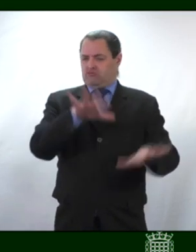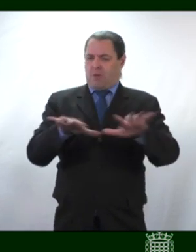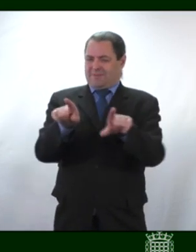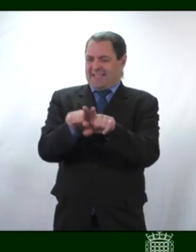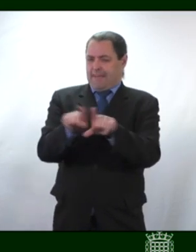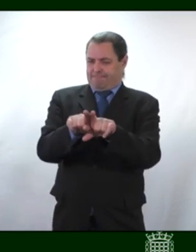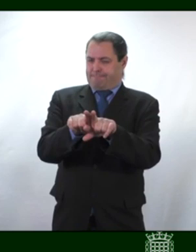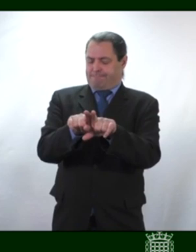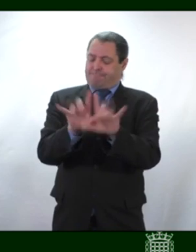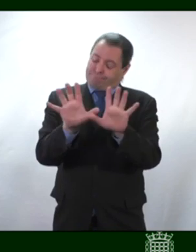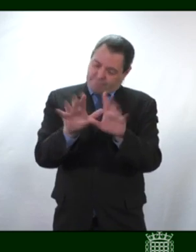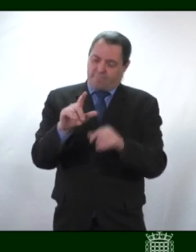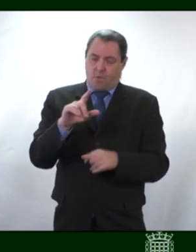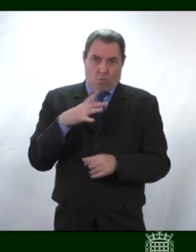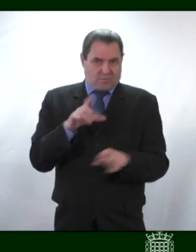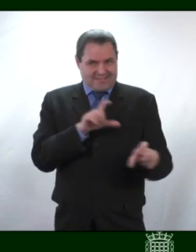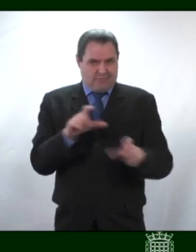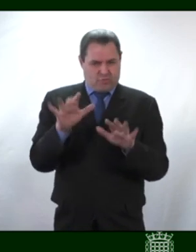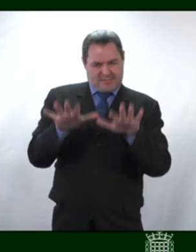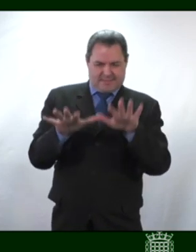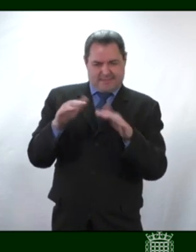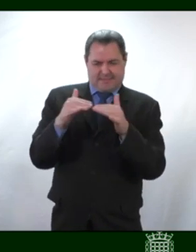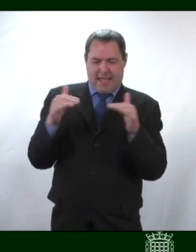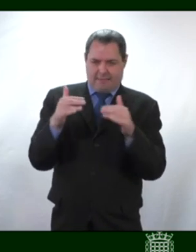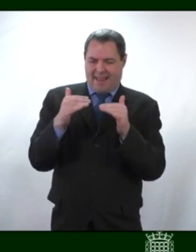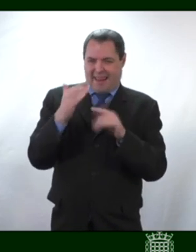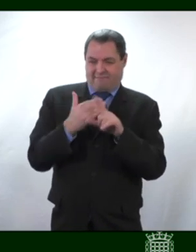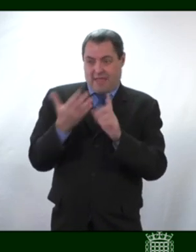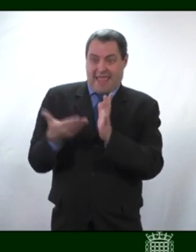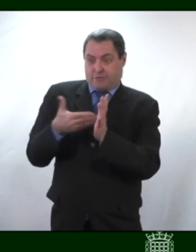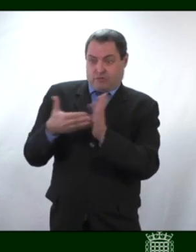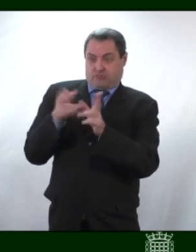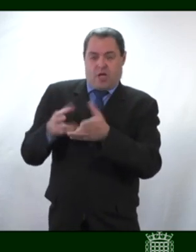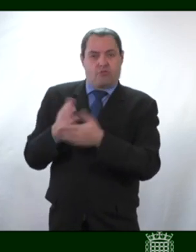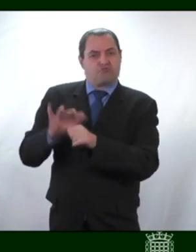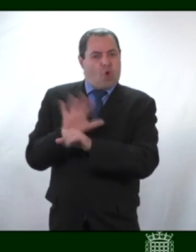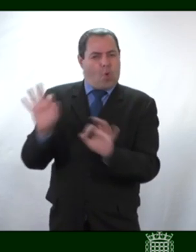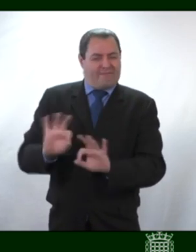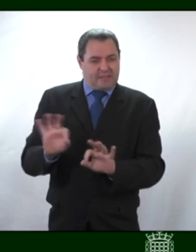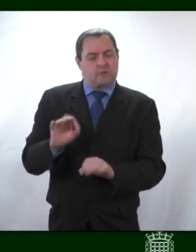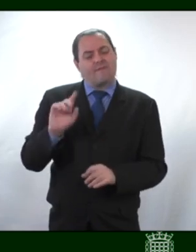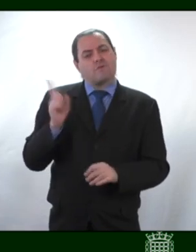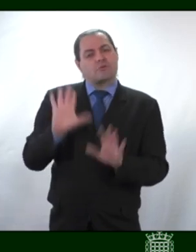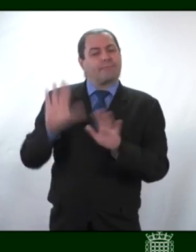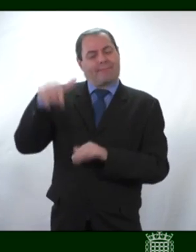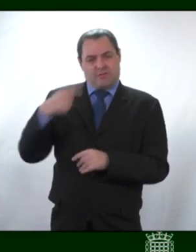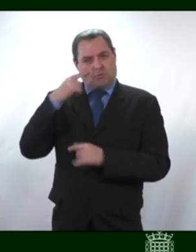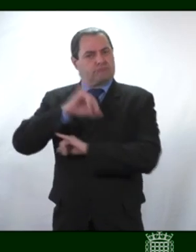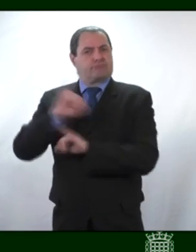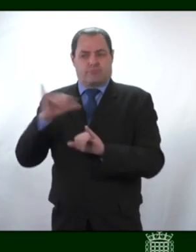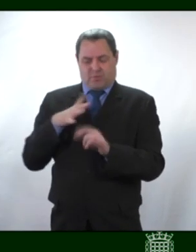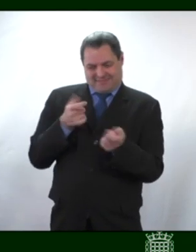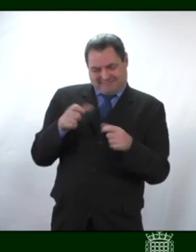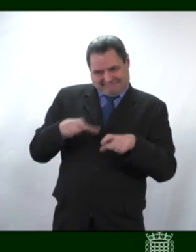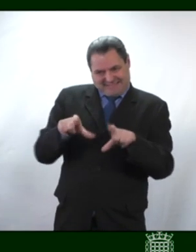that's why we're taking the action that we are, so that this doesn't get out of hand like we saw in the first peak. Thank you,